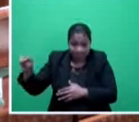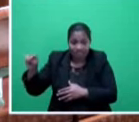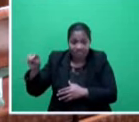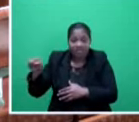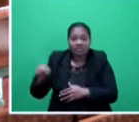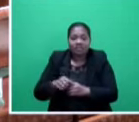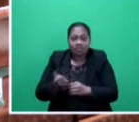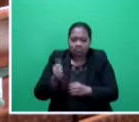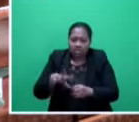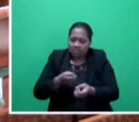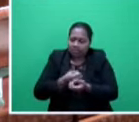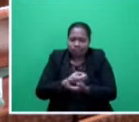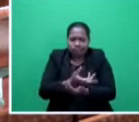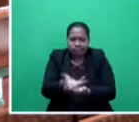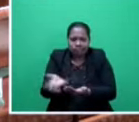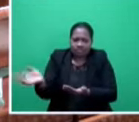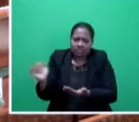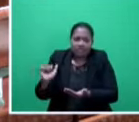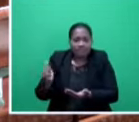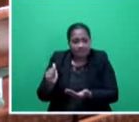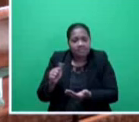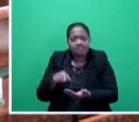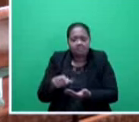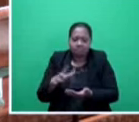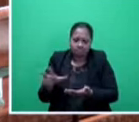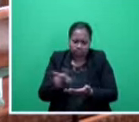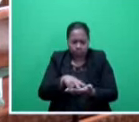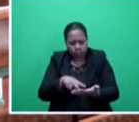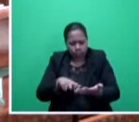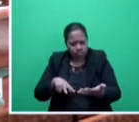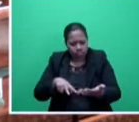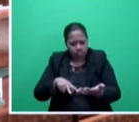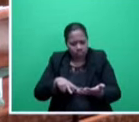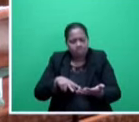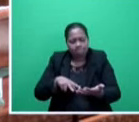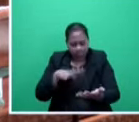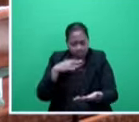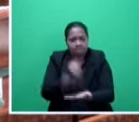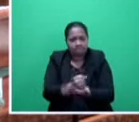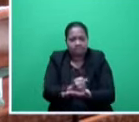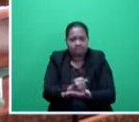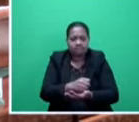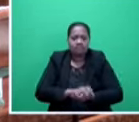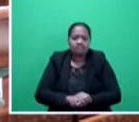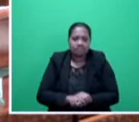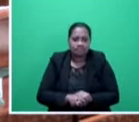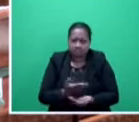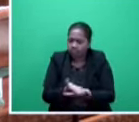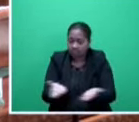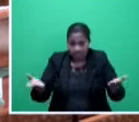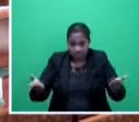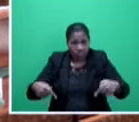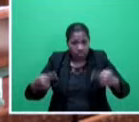as previously circulated, be taken as read and be confirmed. Does any